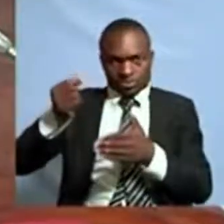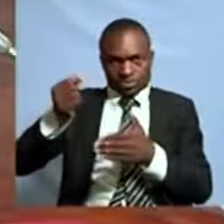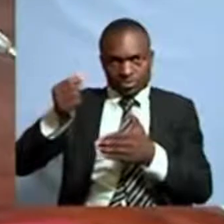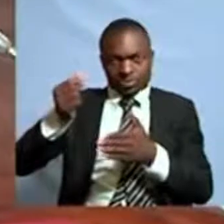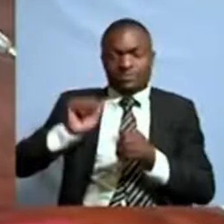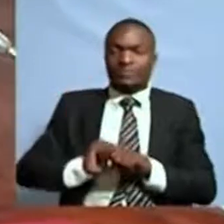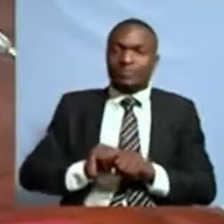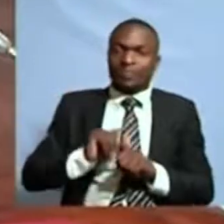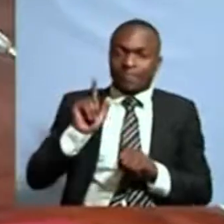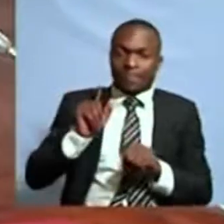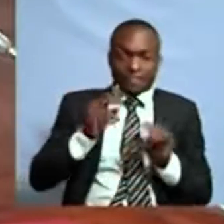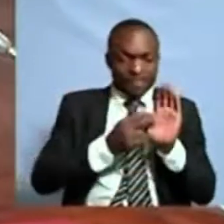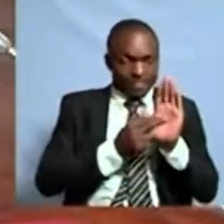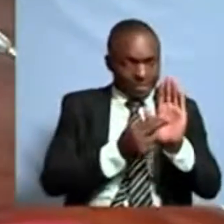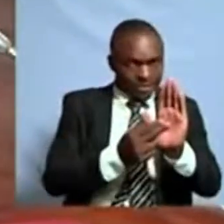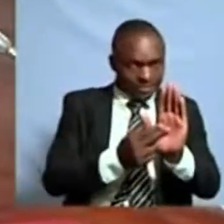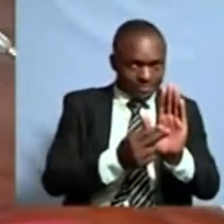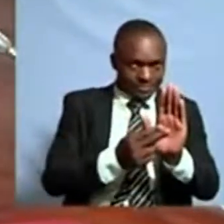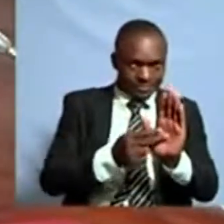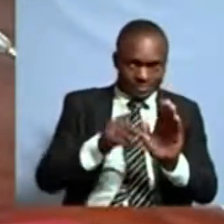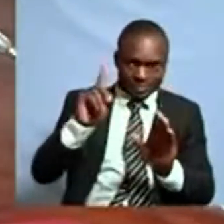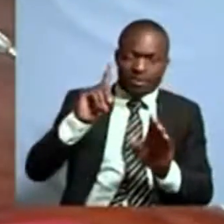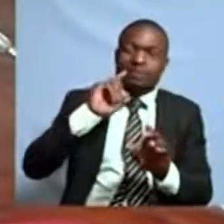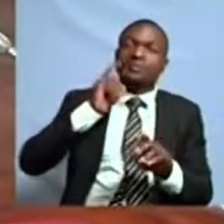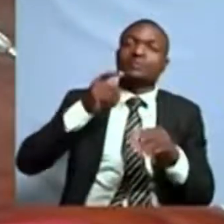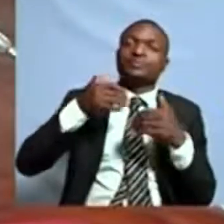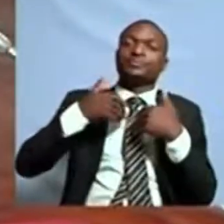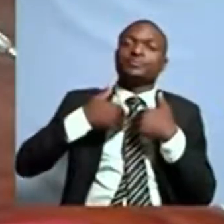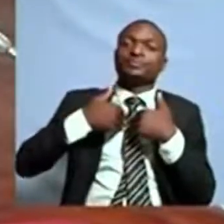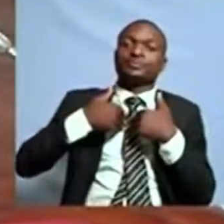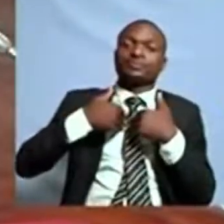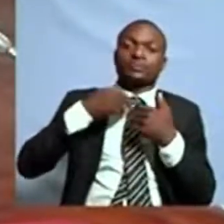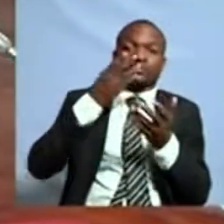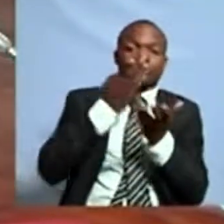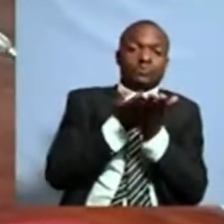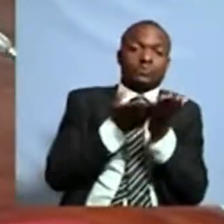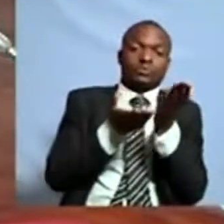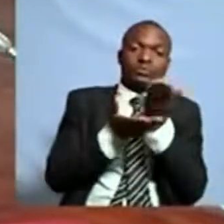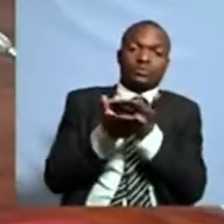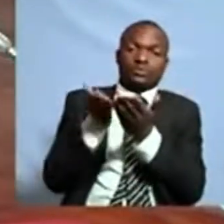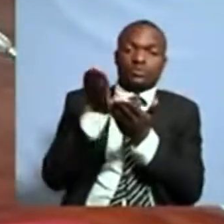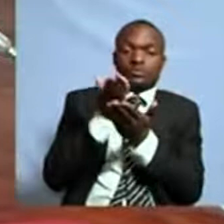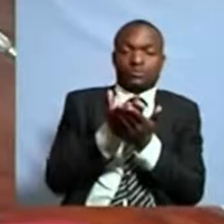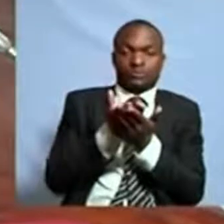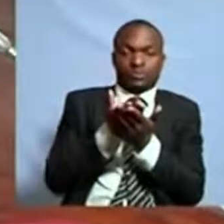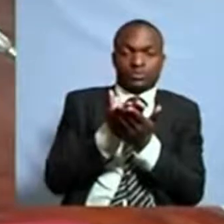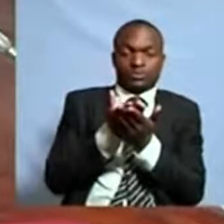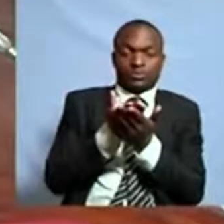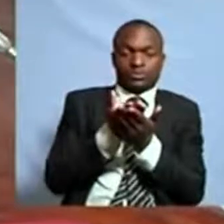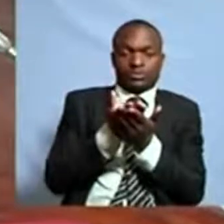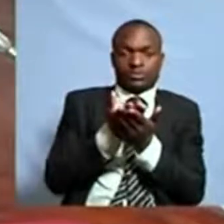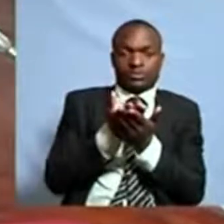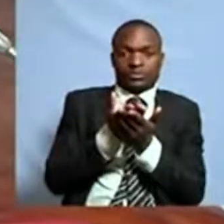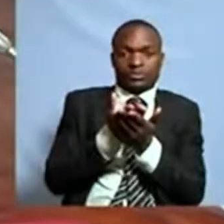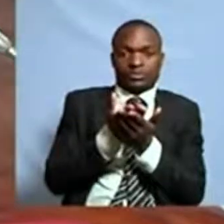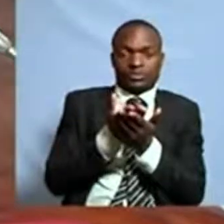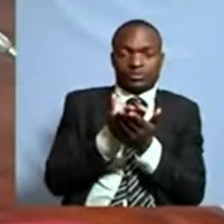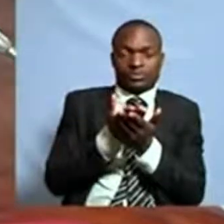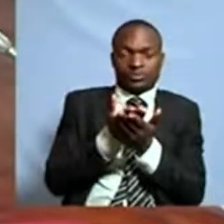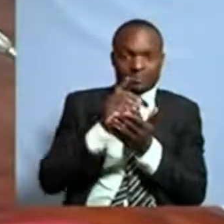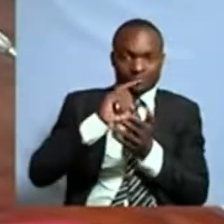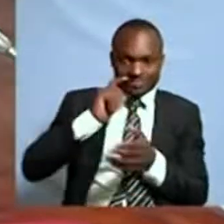And it has highlighted that one should have made contributions in the fund, which is an obvious